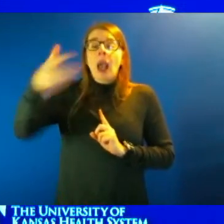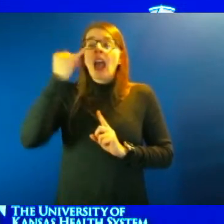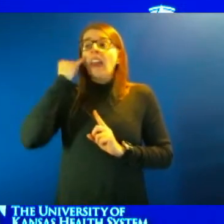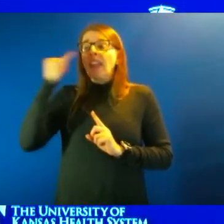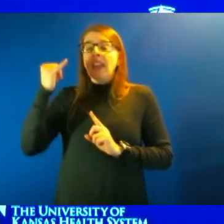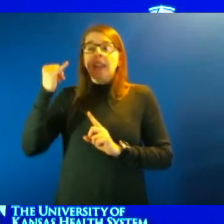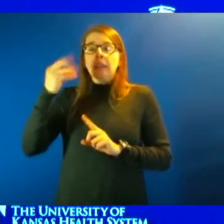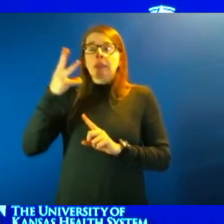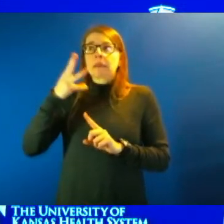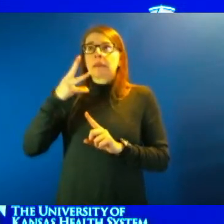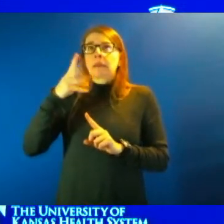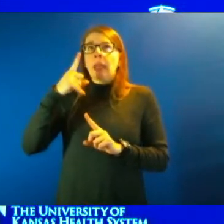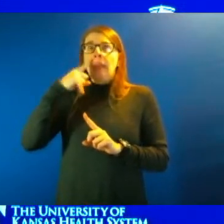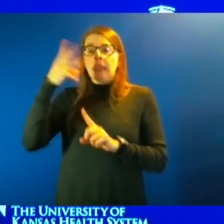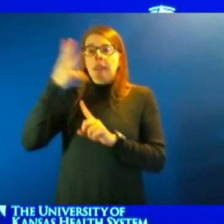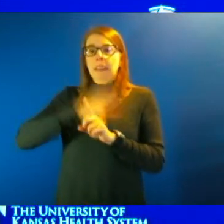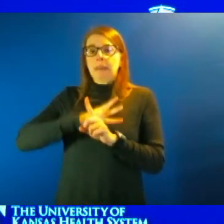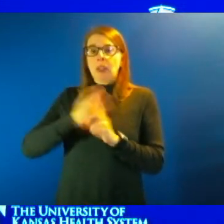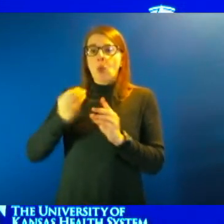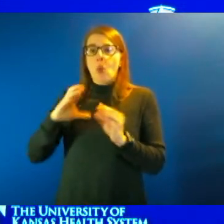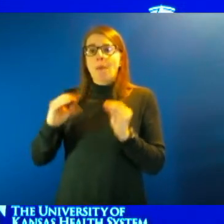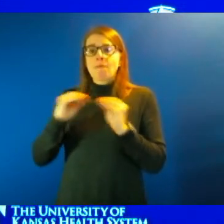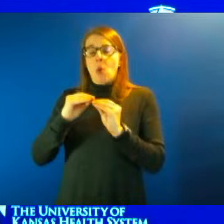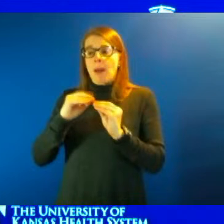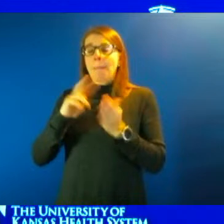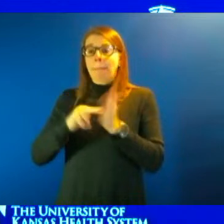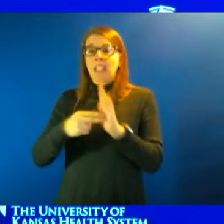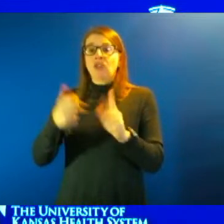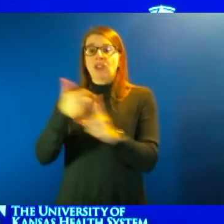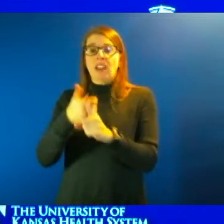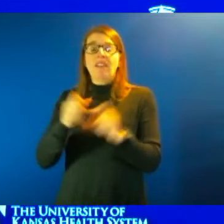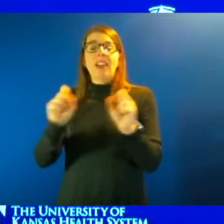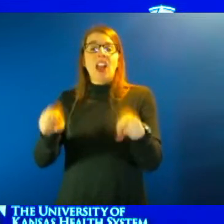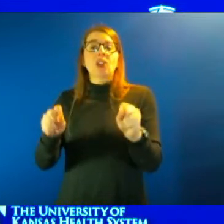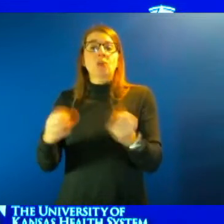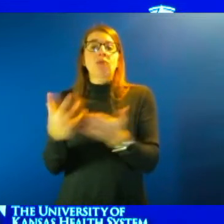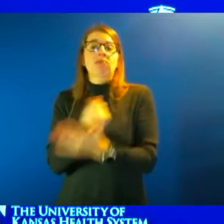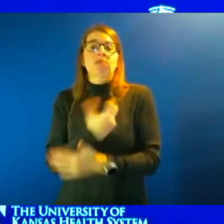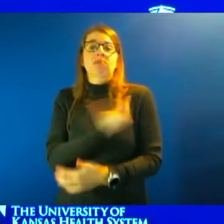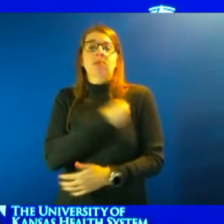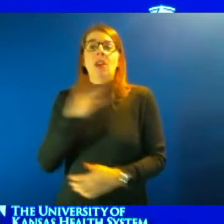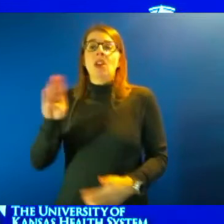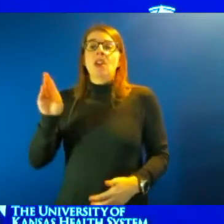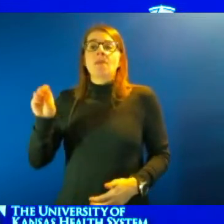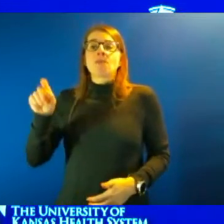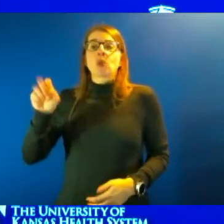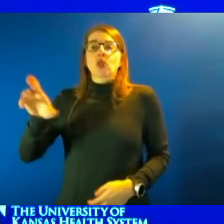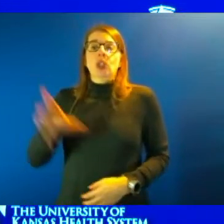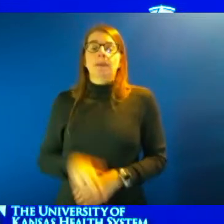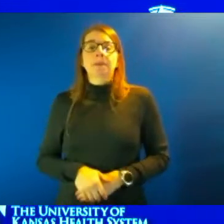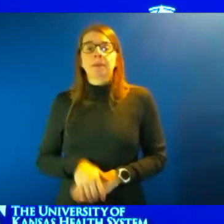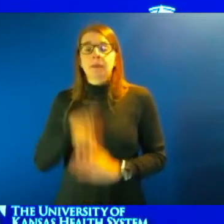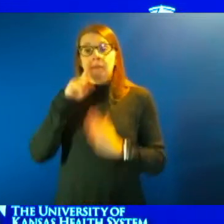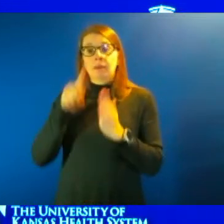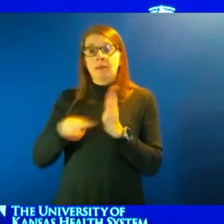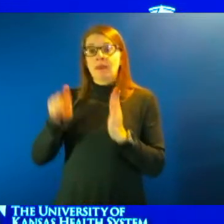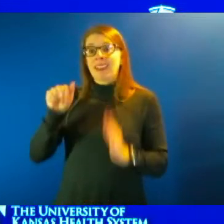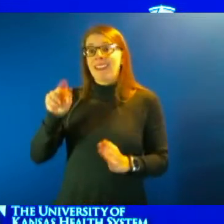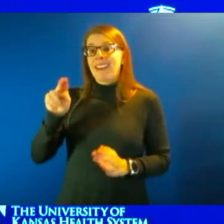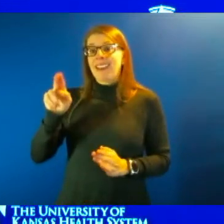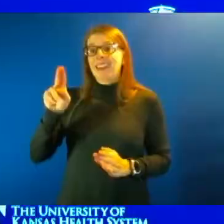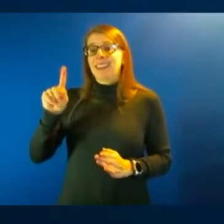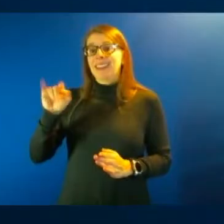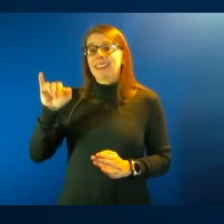more, then you would be eligible for that booster. But really checking antibody tests is really not